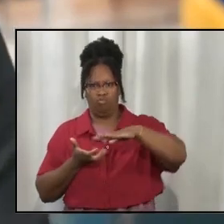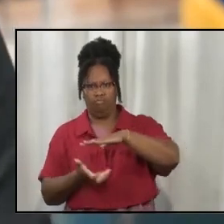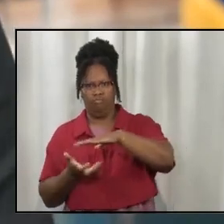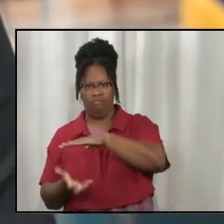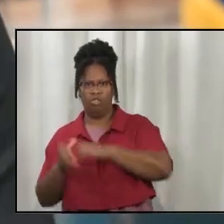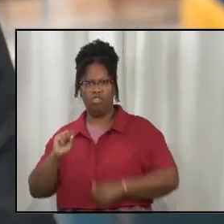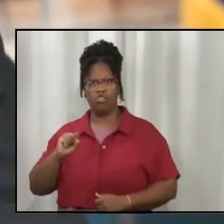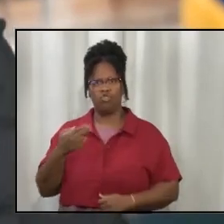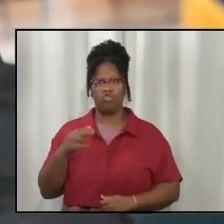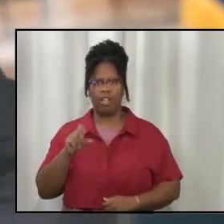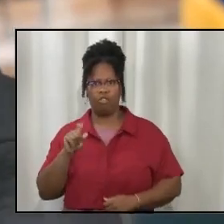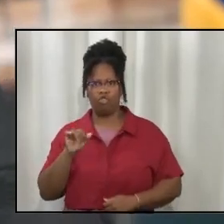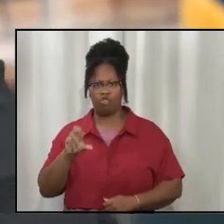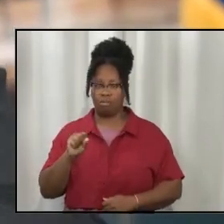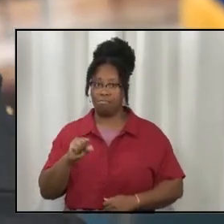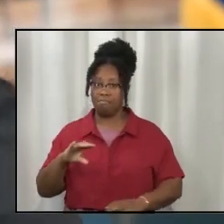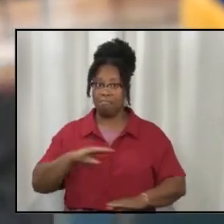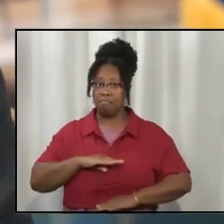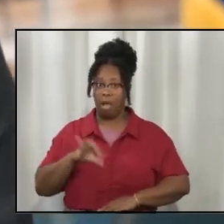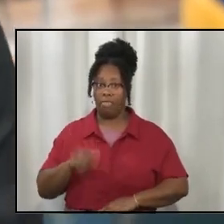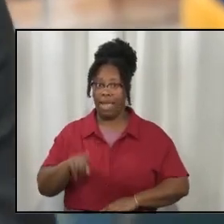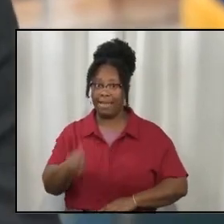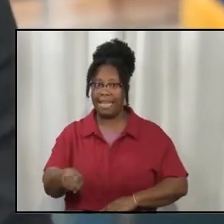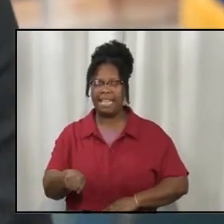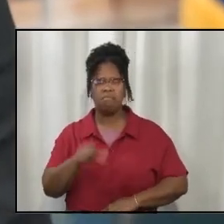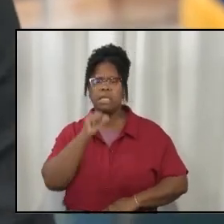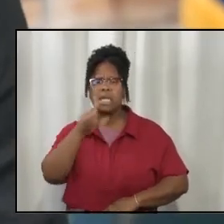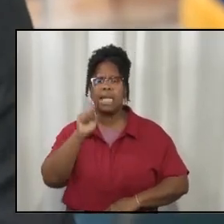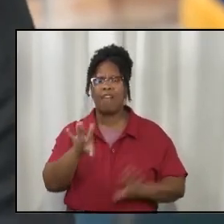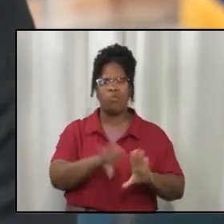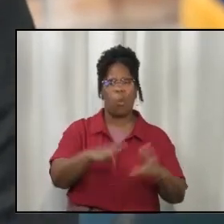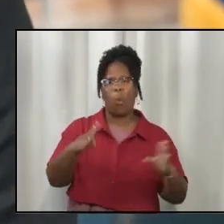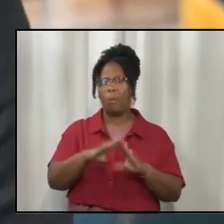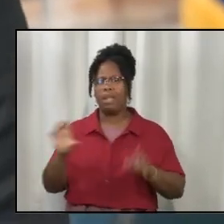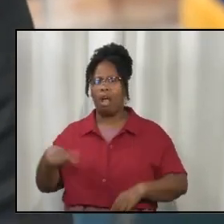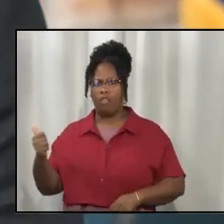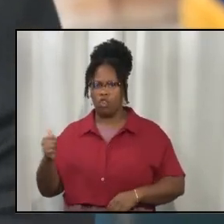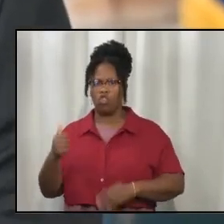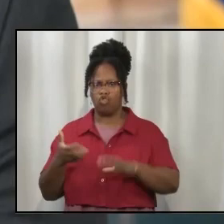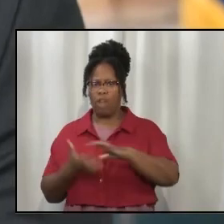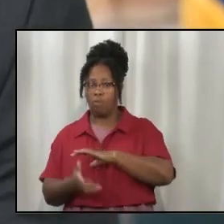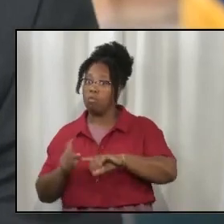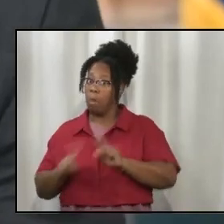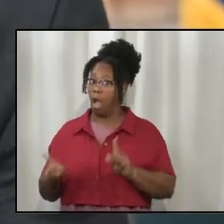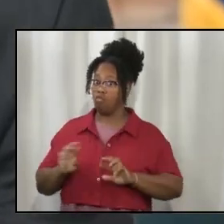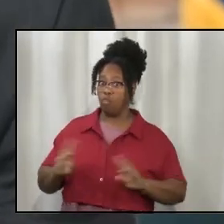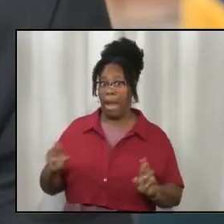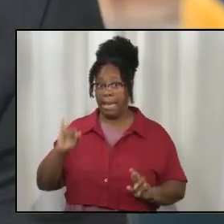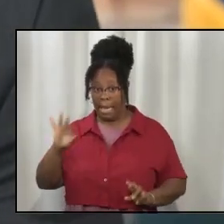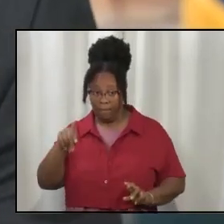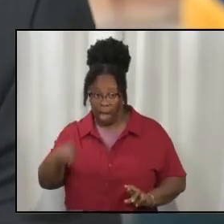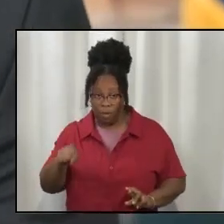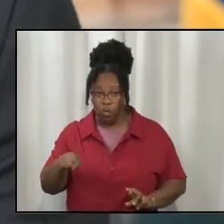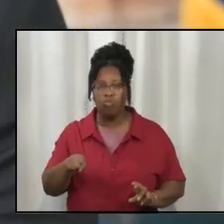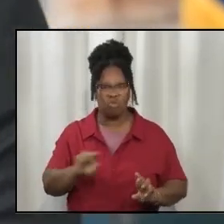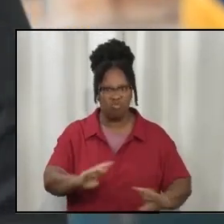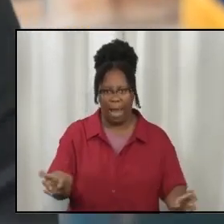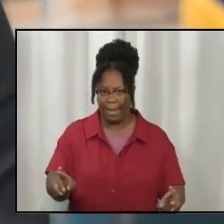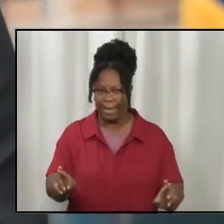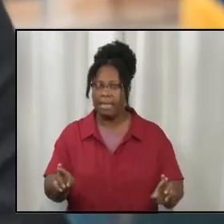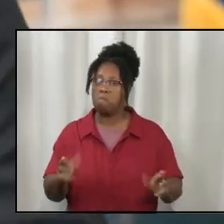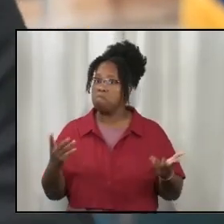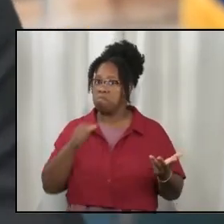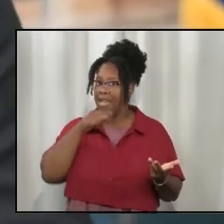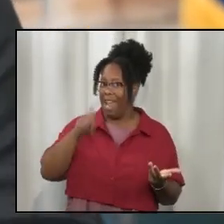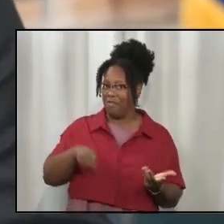throughout the night, and we didn't have to expand additional shelter, but we were ready in case we need to do so. Our outreach teams also worked very